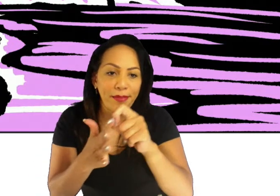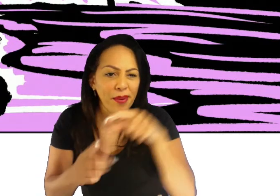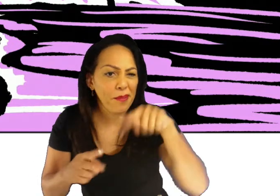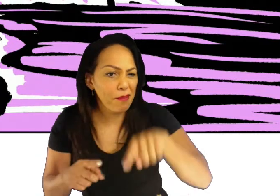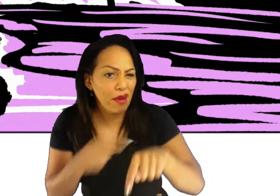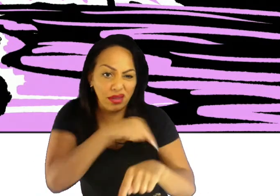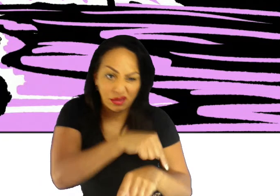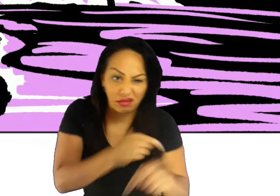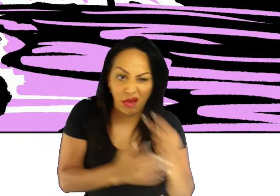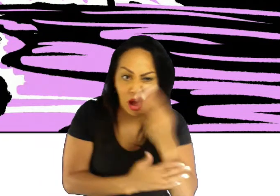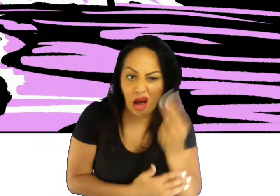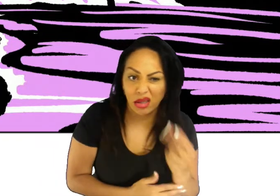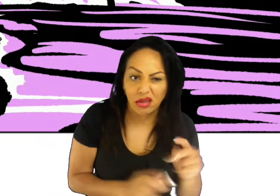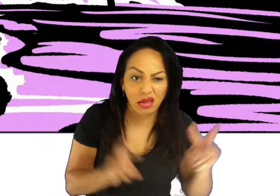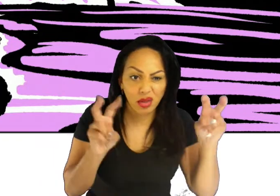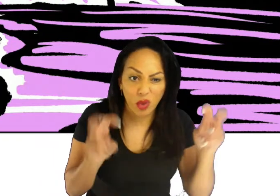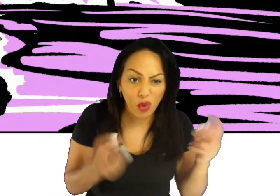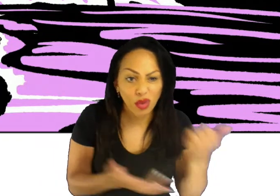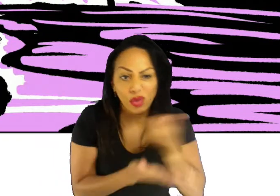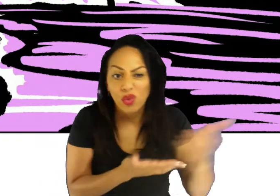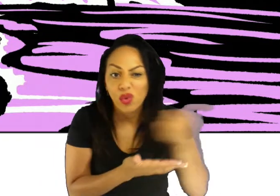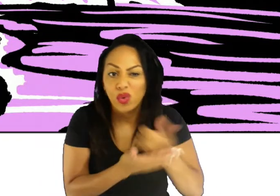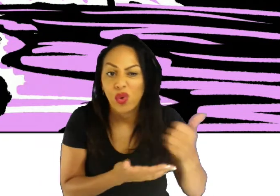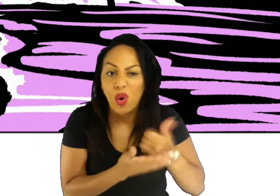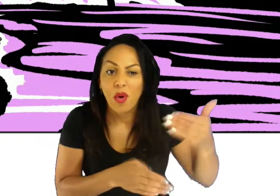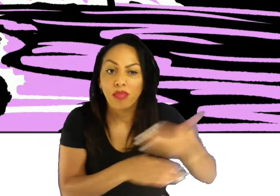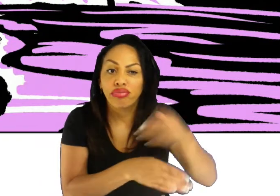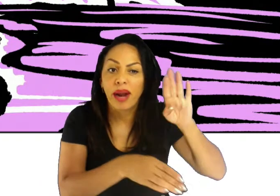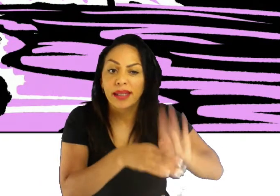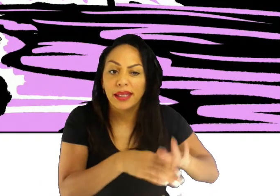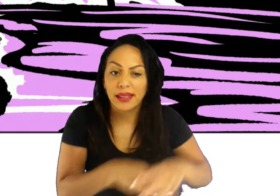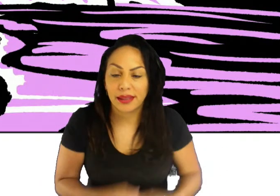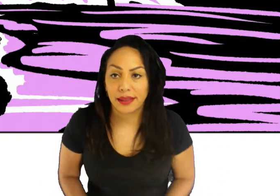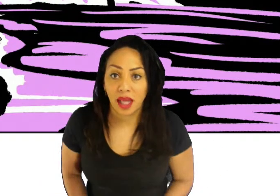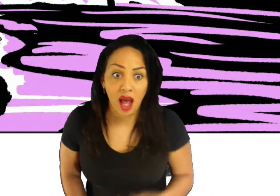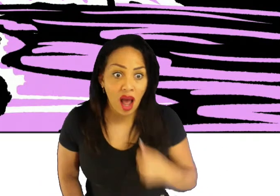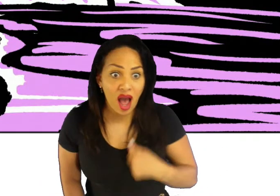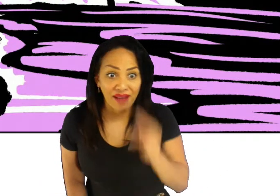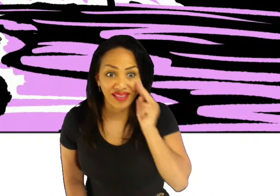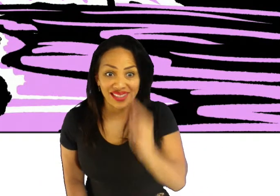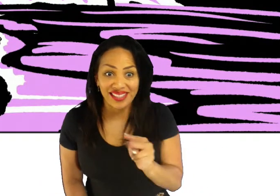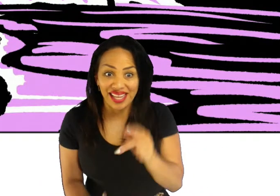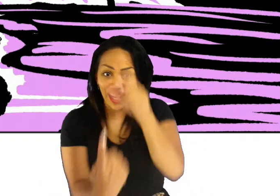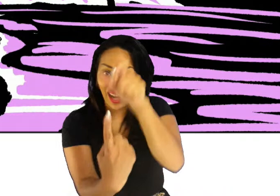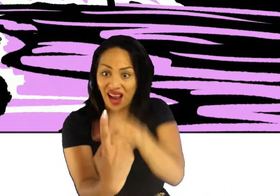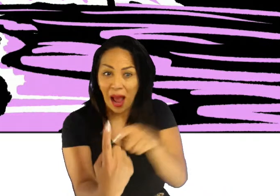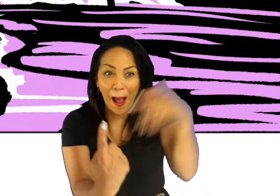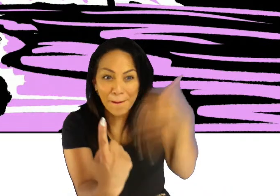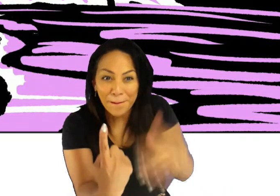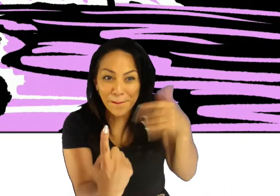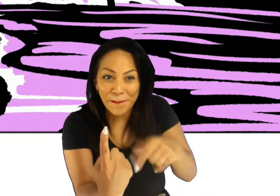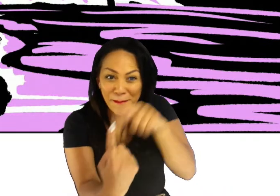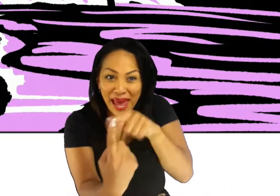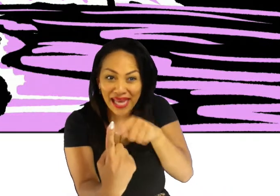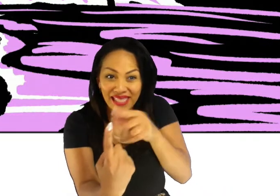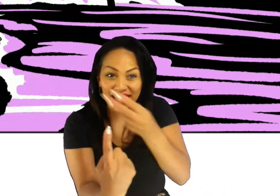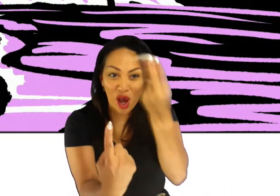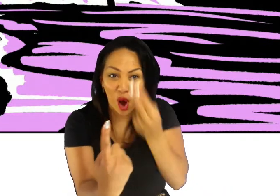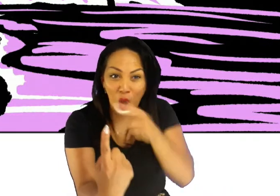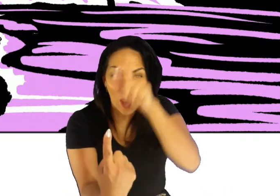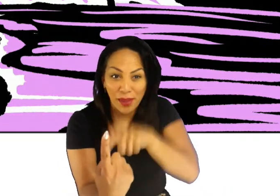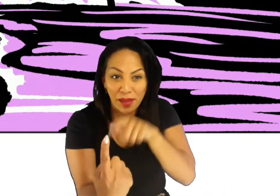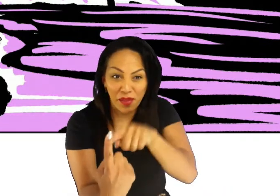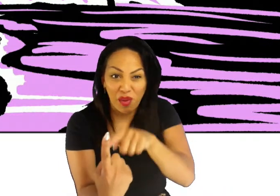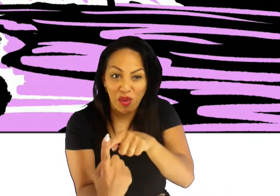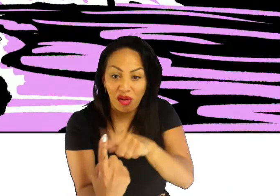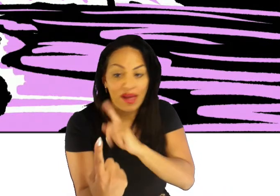I've seen incredible emerging practitioners get passed up because they didn't have the network